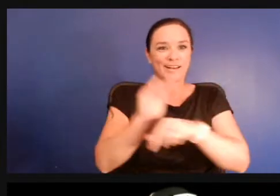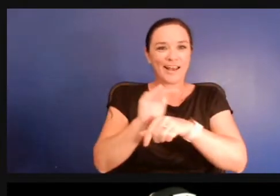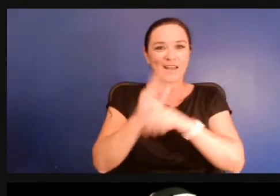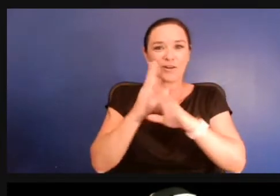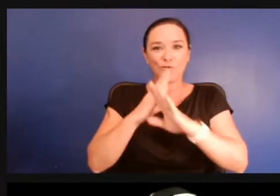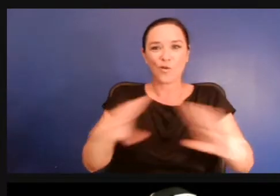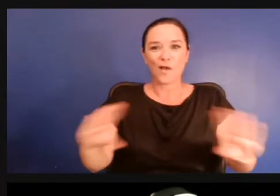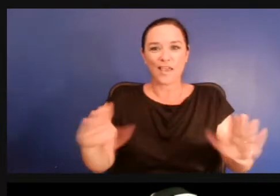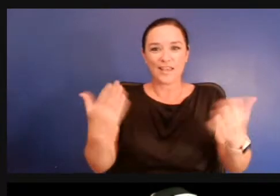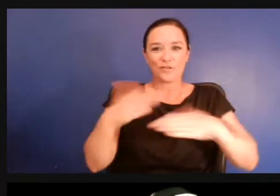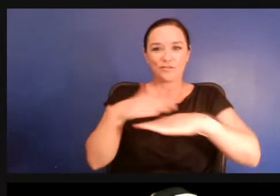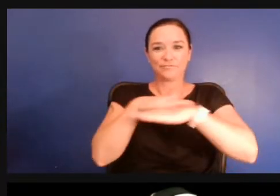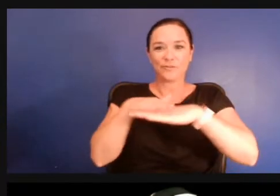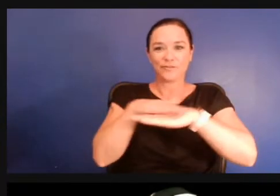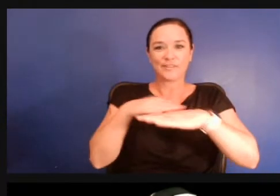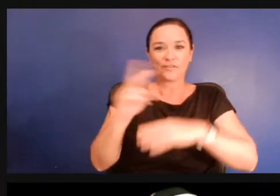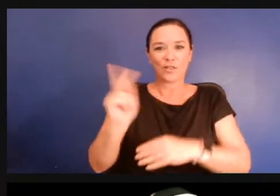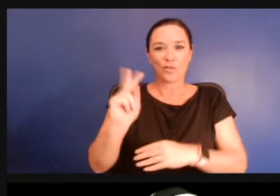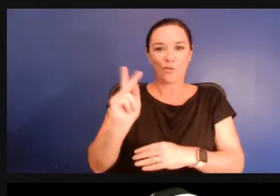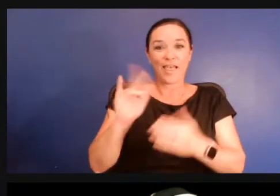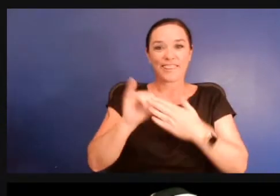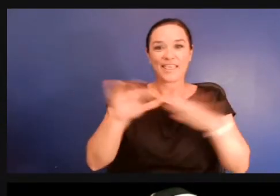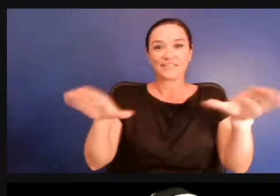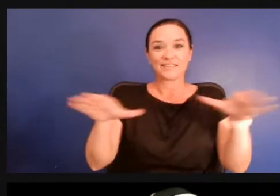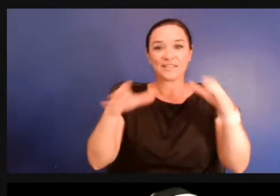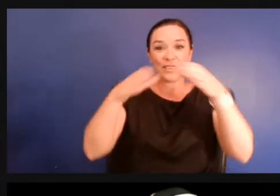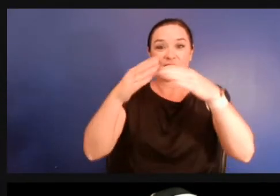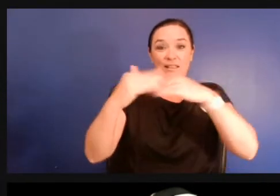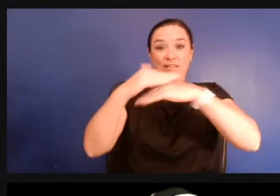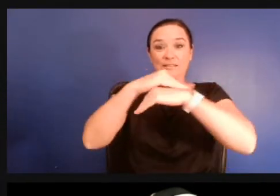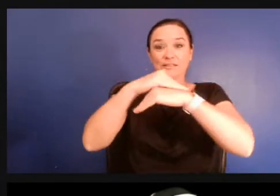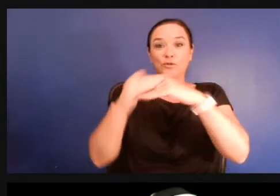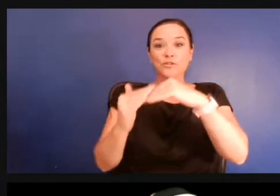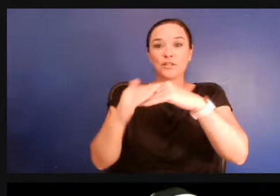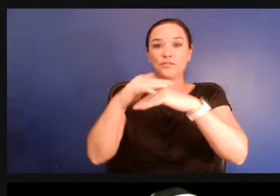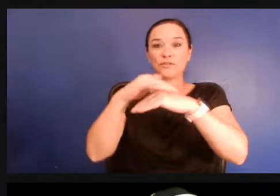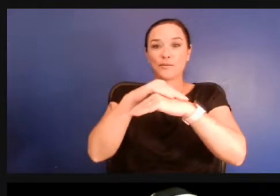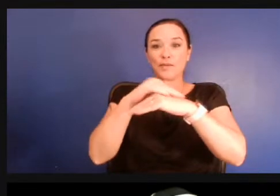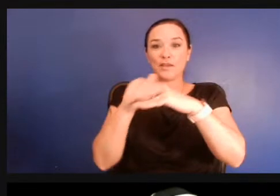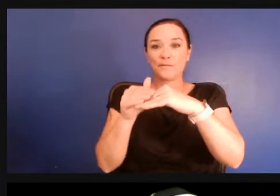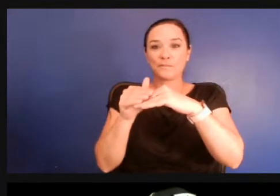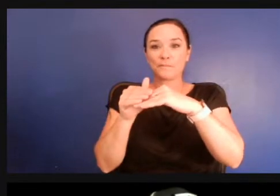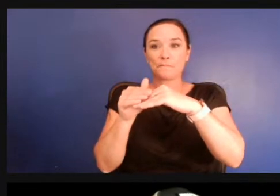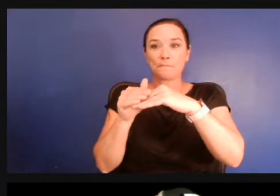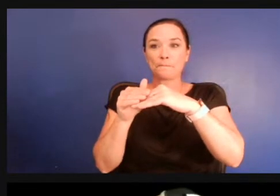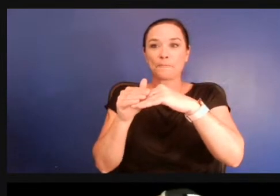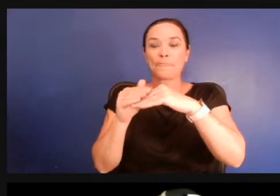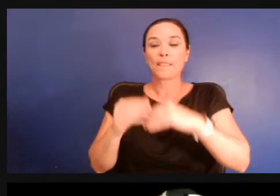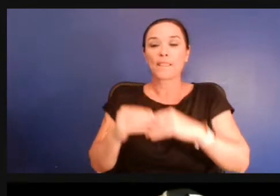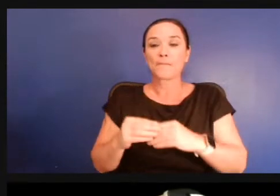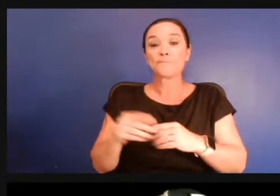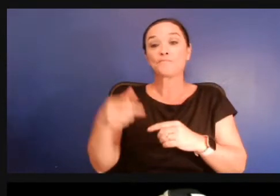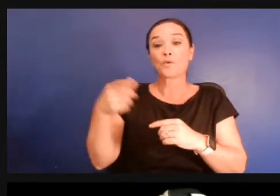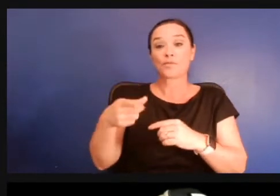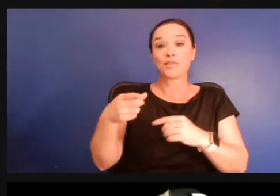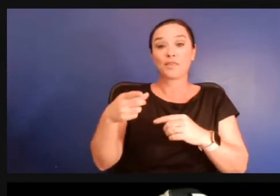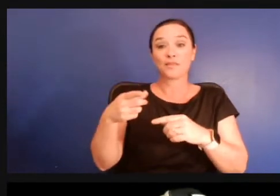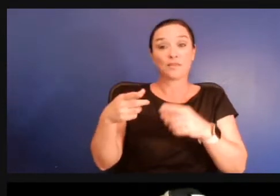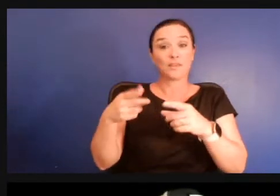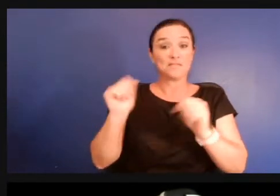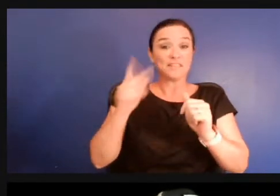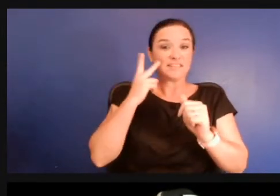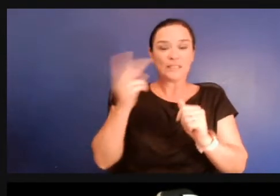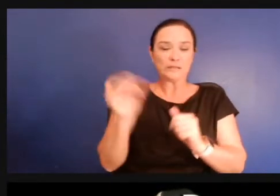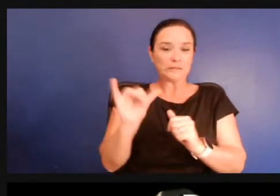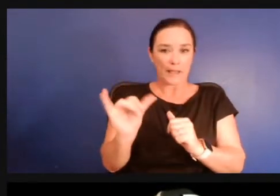of Kilauea. That's the summit. We can look at the same pattern here on a upper southwest rift. This is